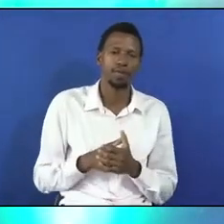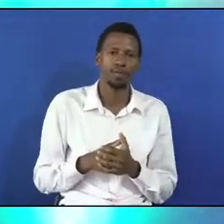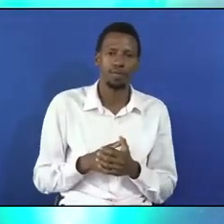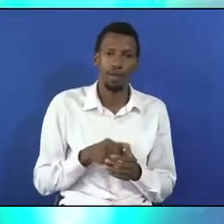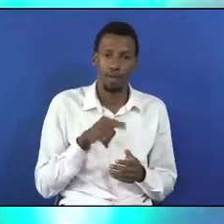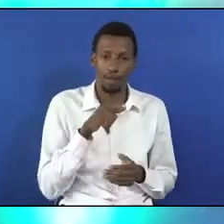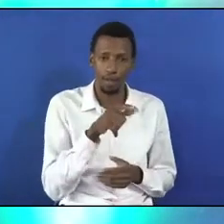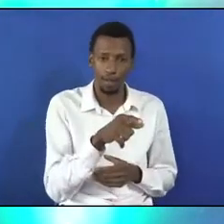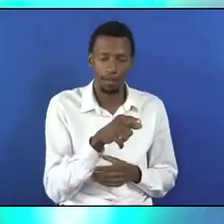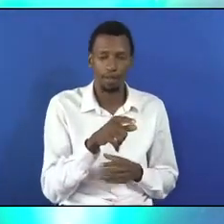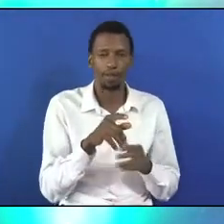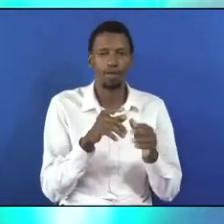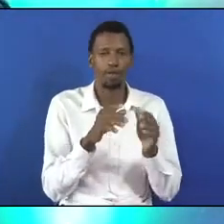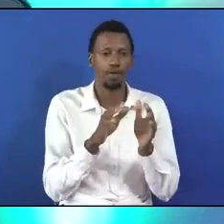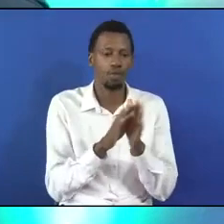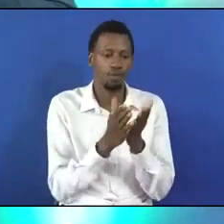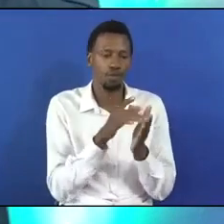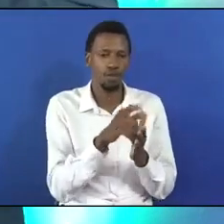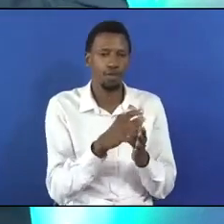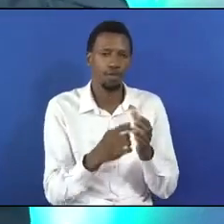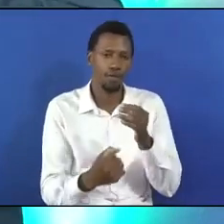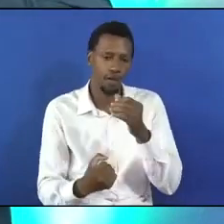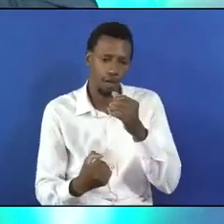It is a foundation